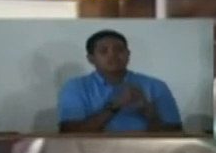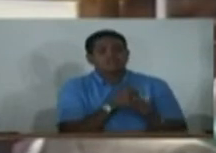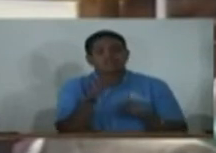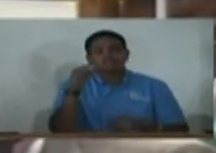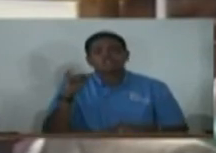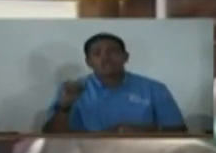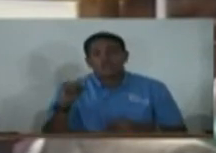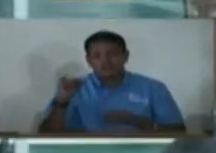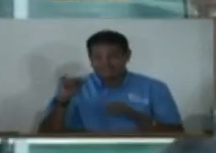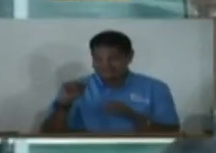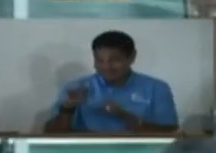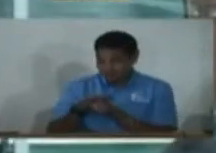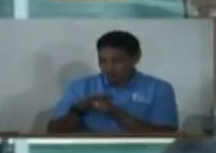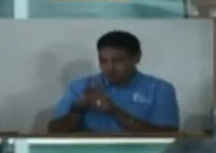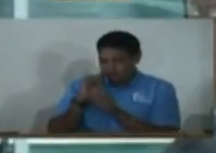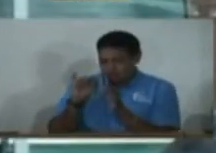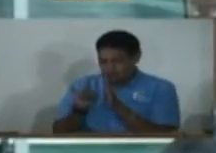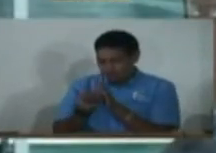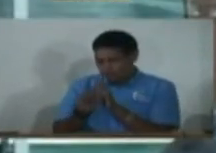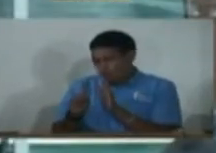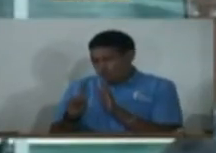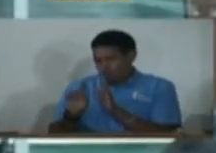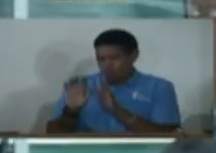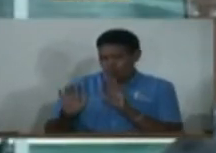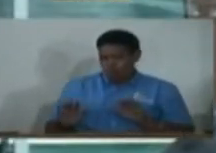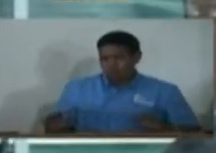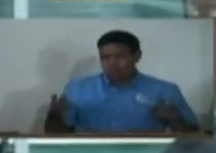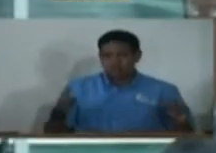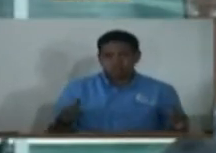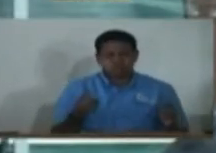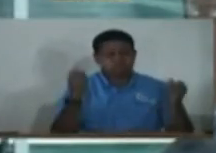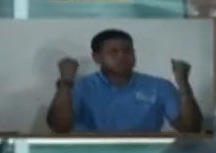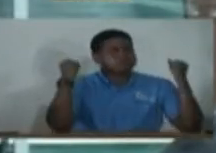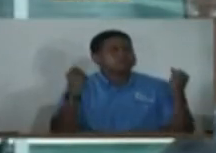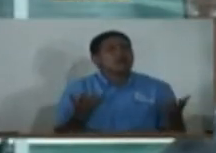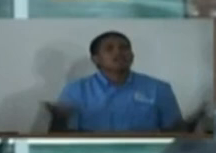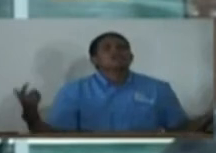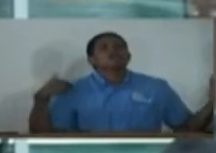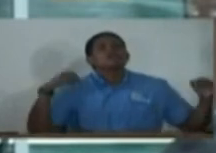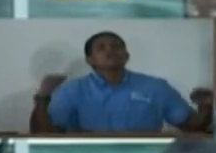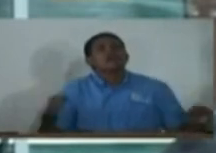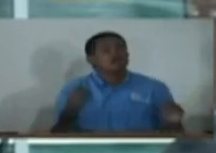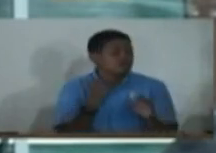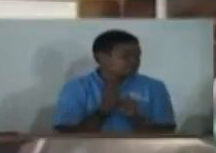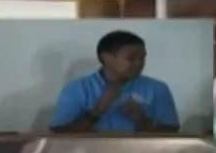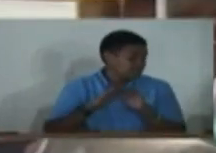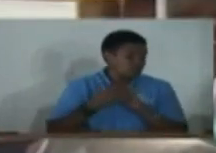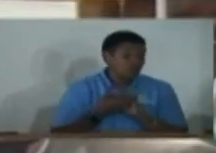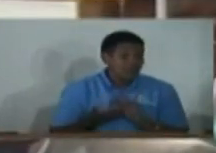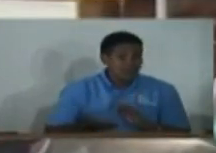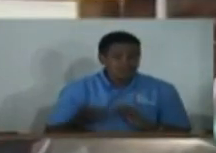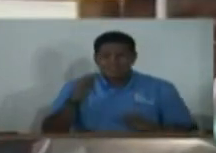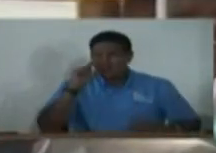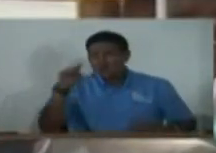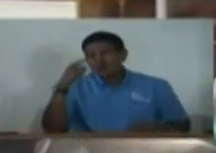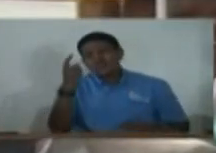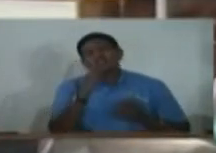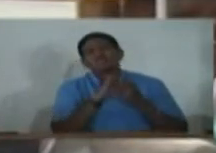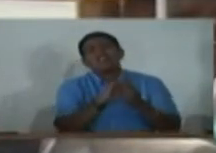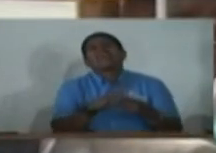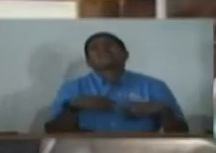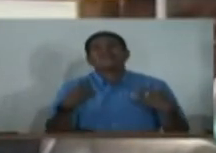GIs. There is so much that we can receive as a country, not just in terms